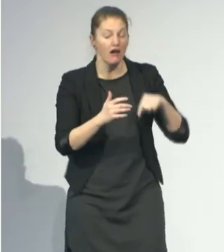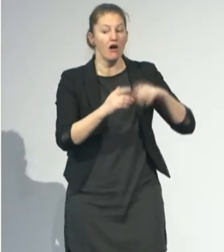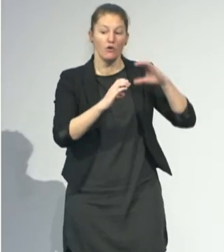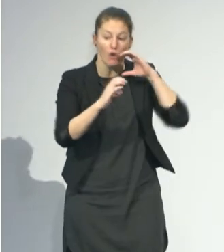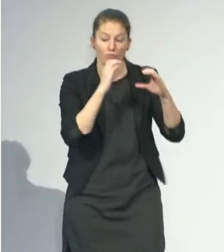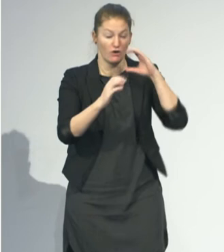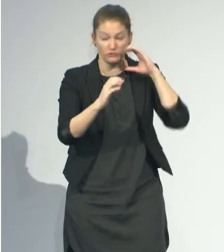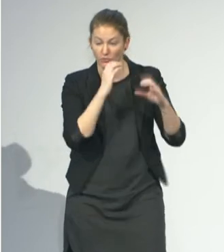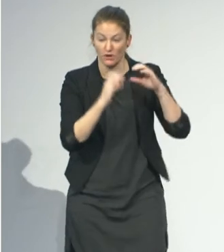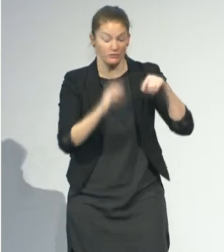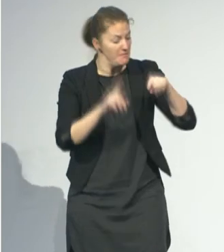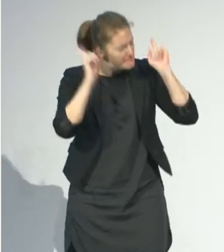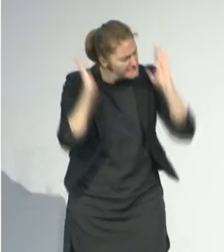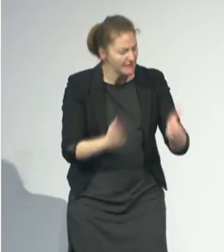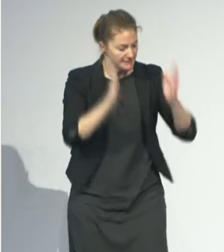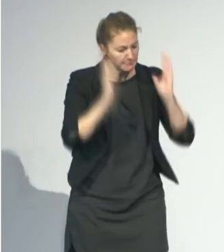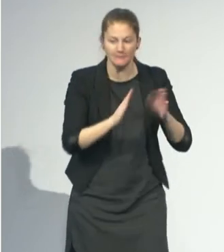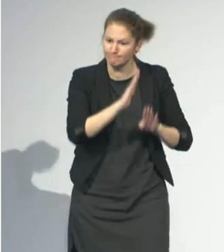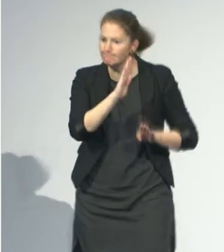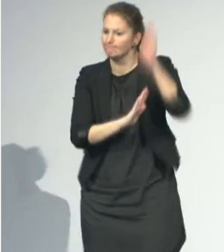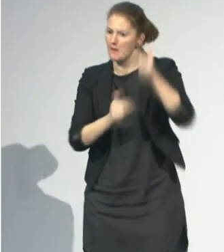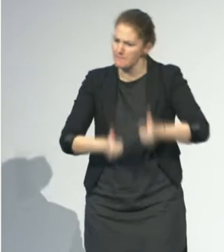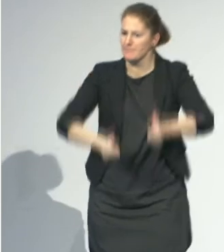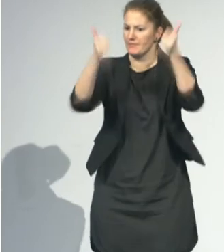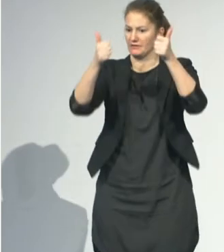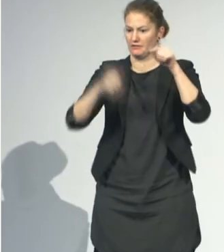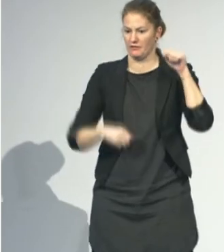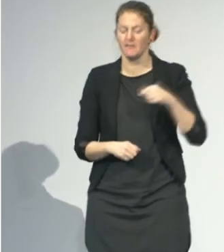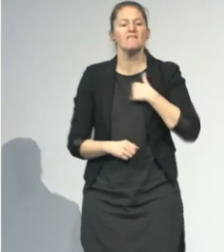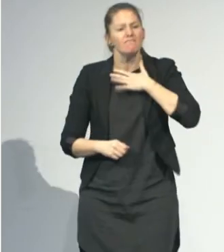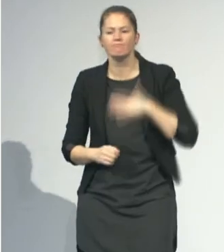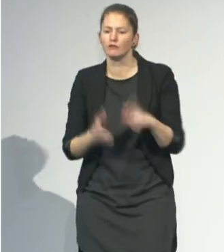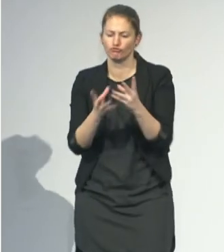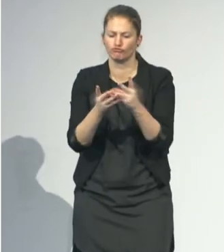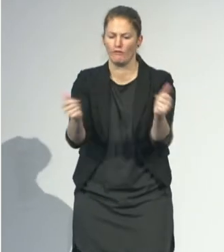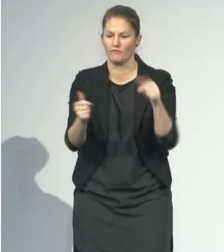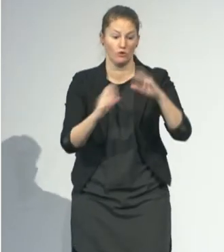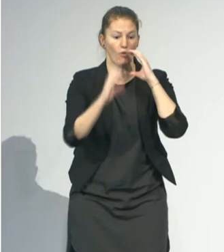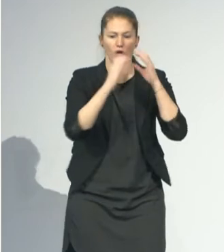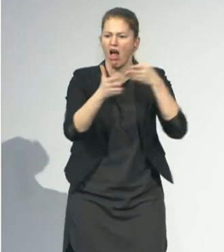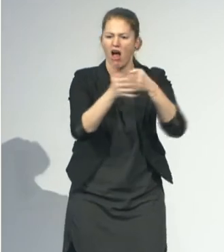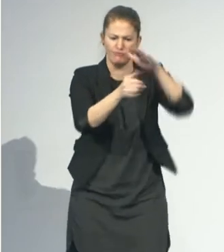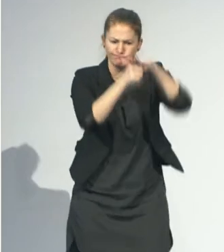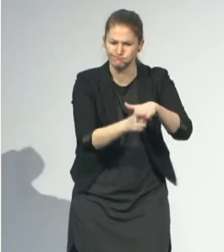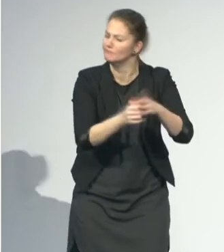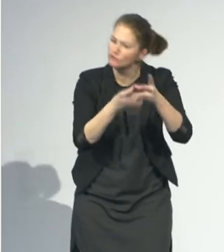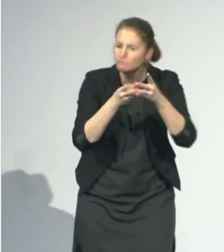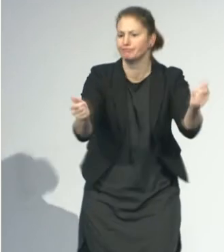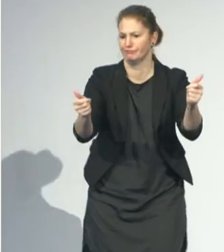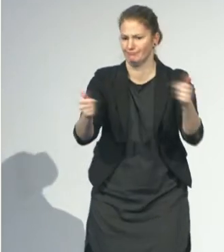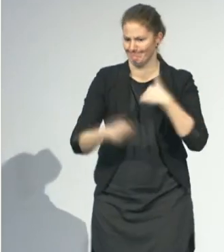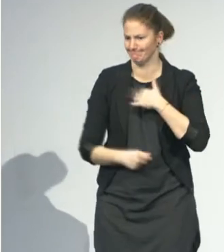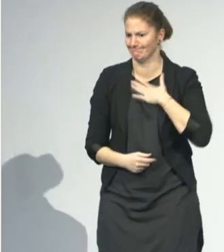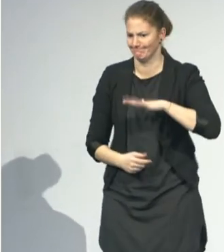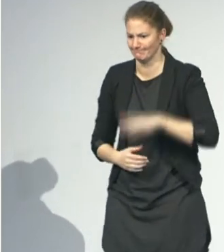it. I think this discrimination happens because for the lack of accessibility,